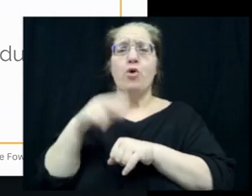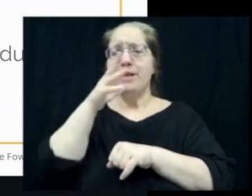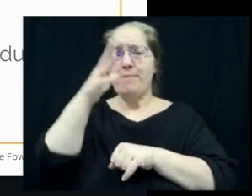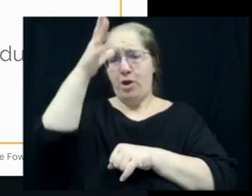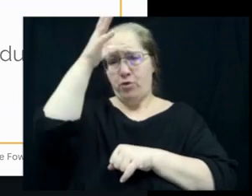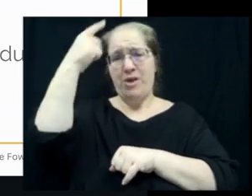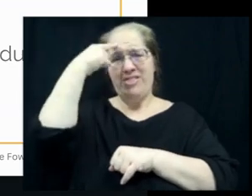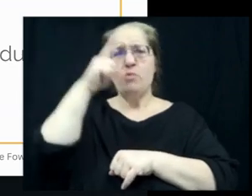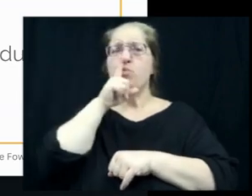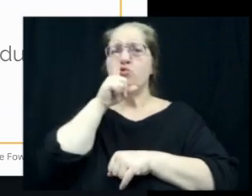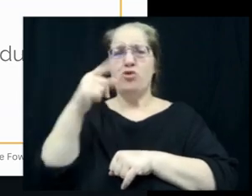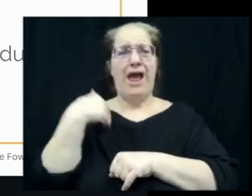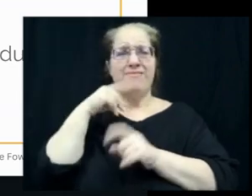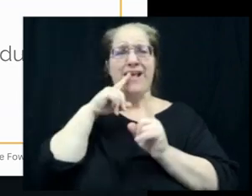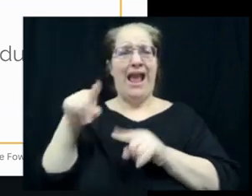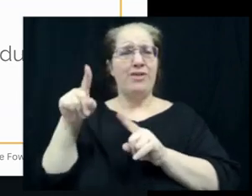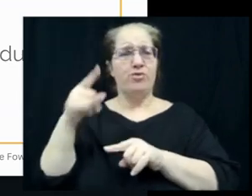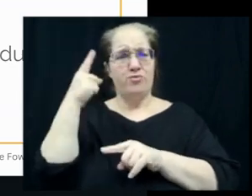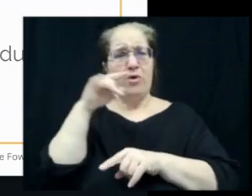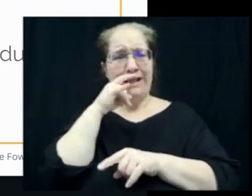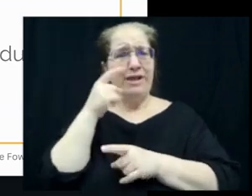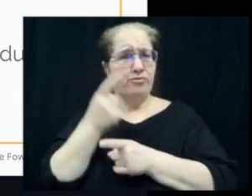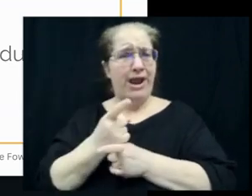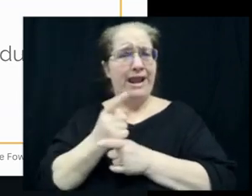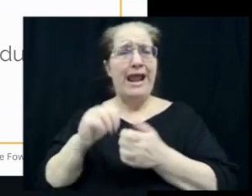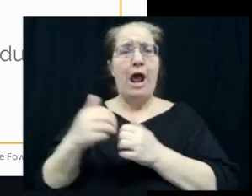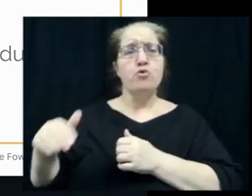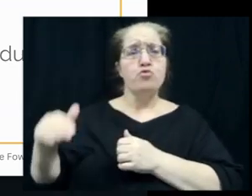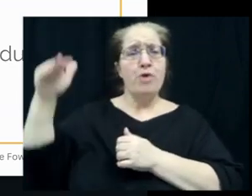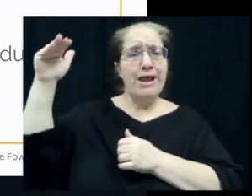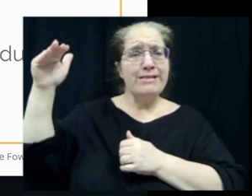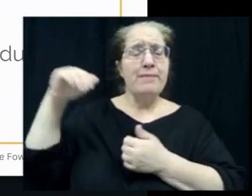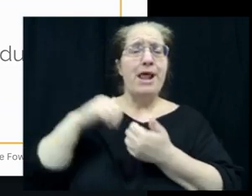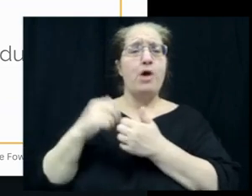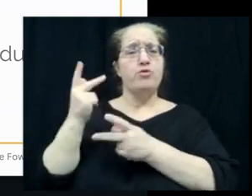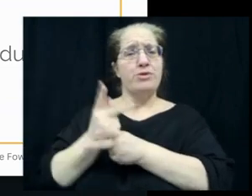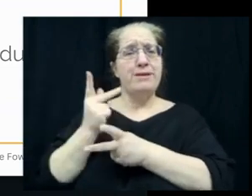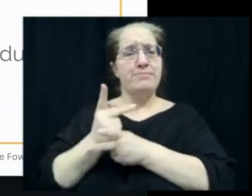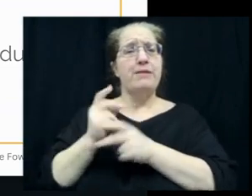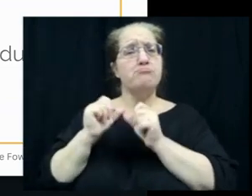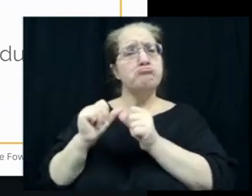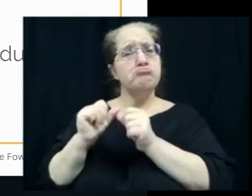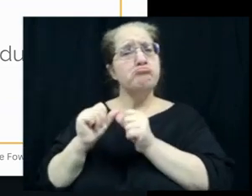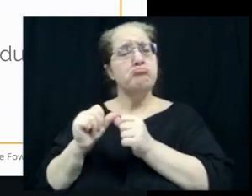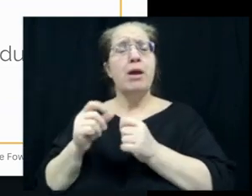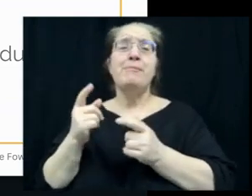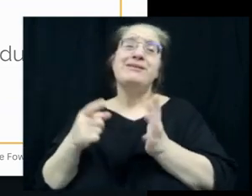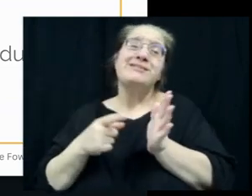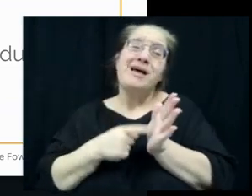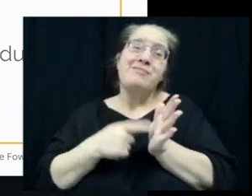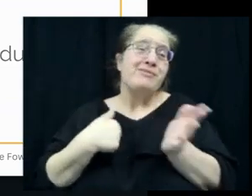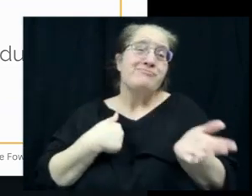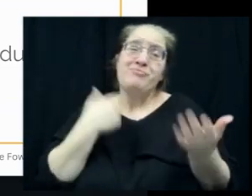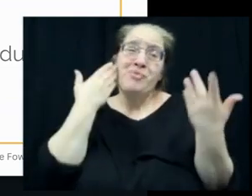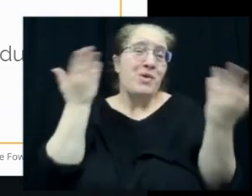have the answers for our kids and how to raise them and how to keep them on track. But there are times where we don't.